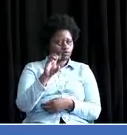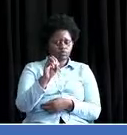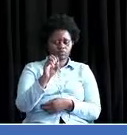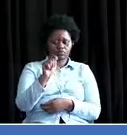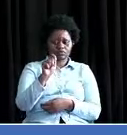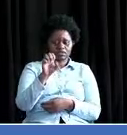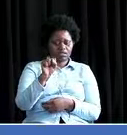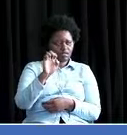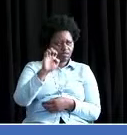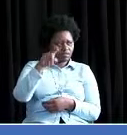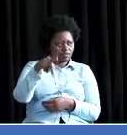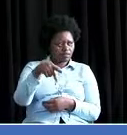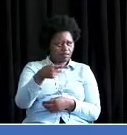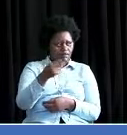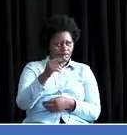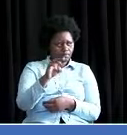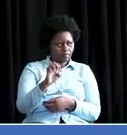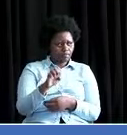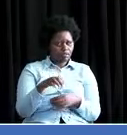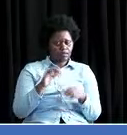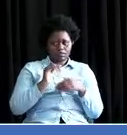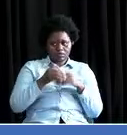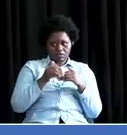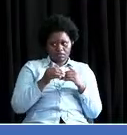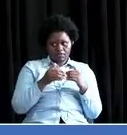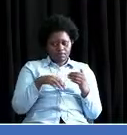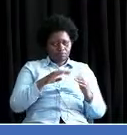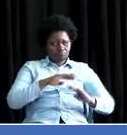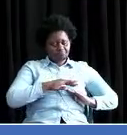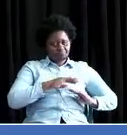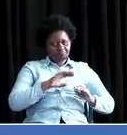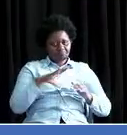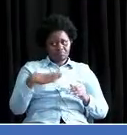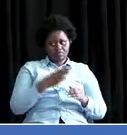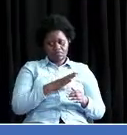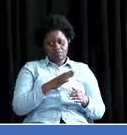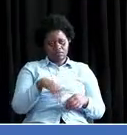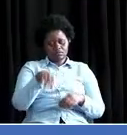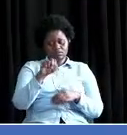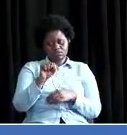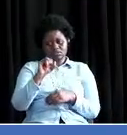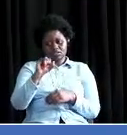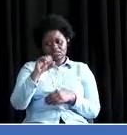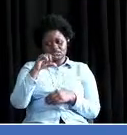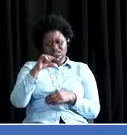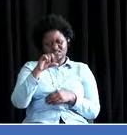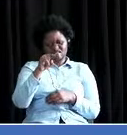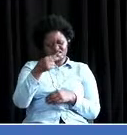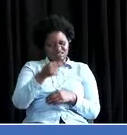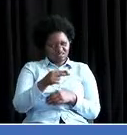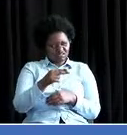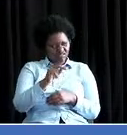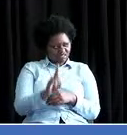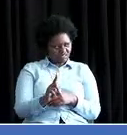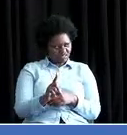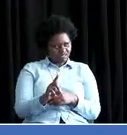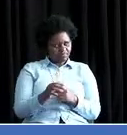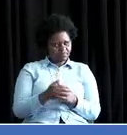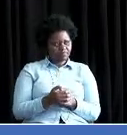No, Speaker. Seven Kavila, my council and Gabo. Then Councillor Said. Very